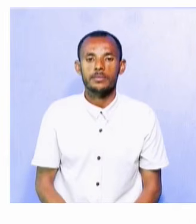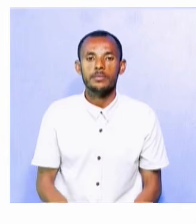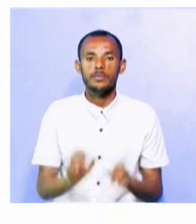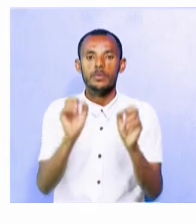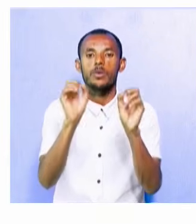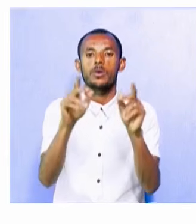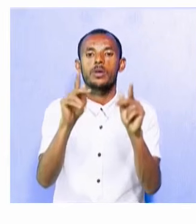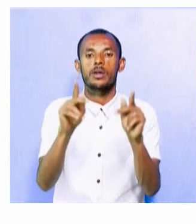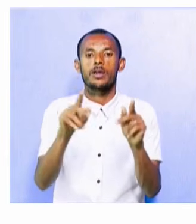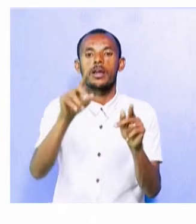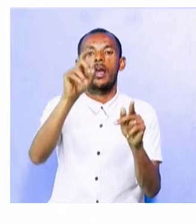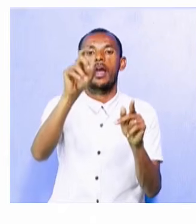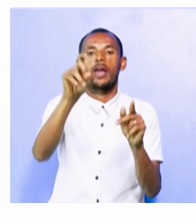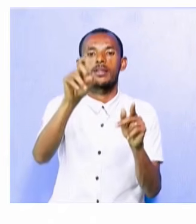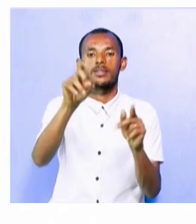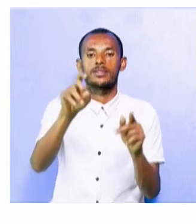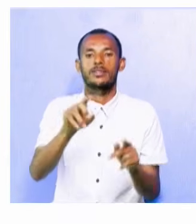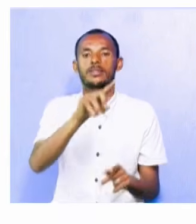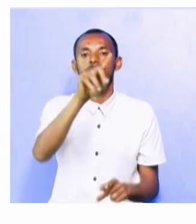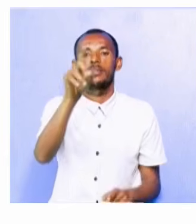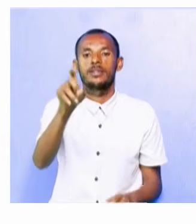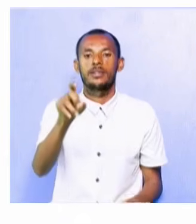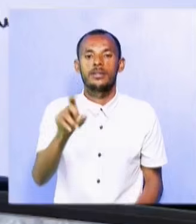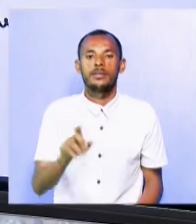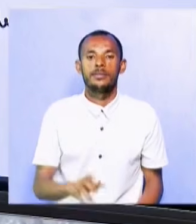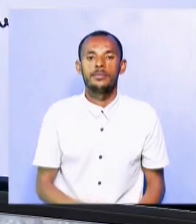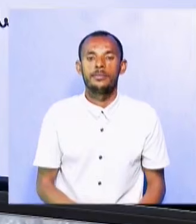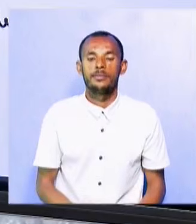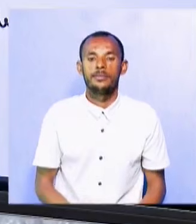Okay, x is required. So